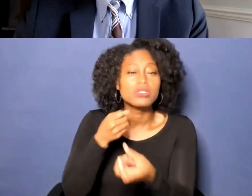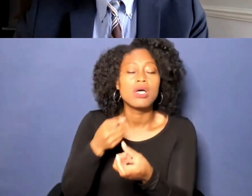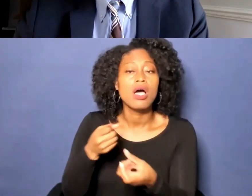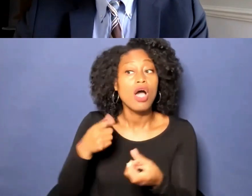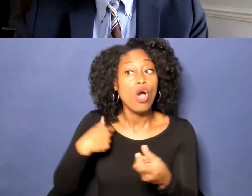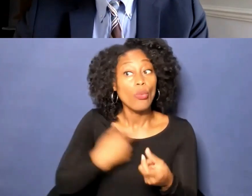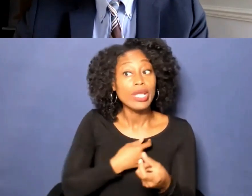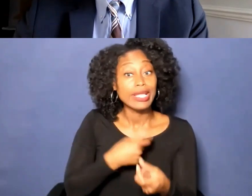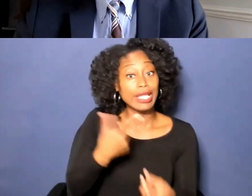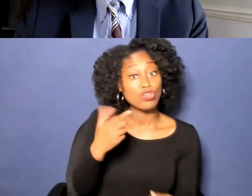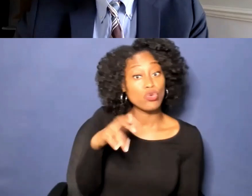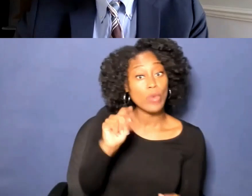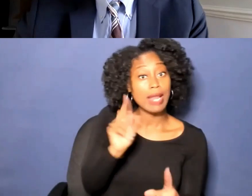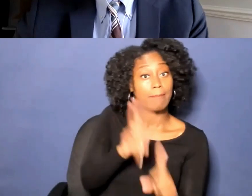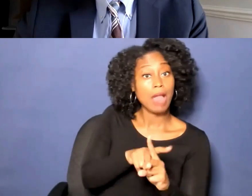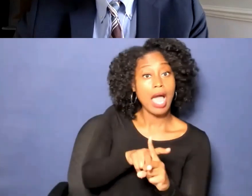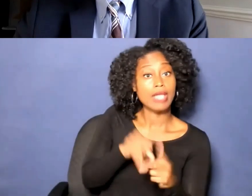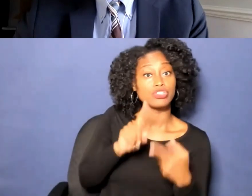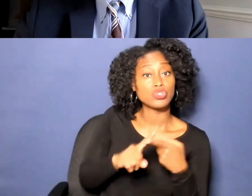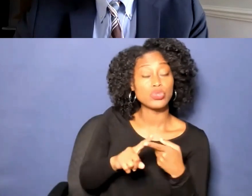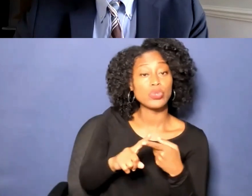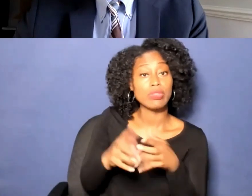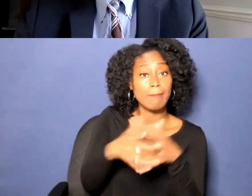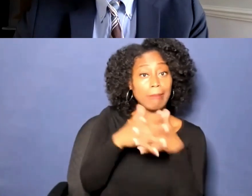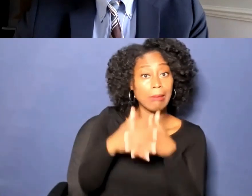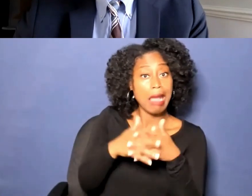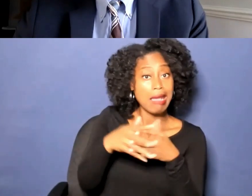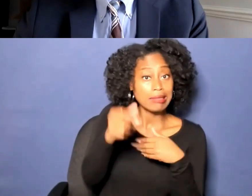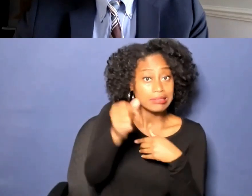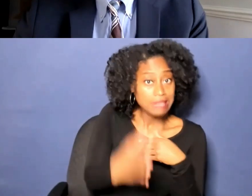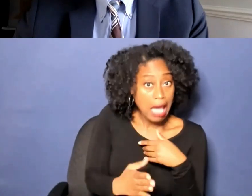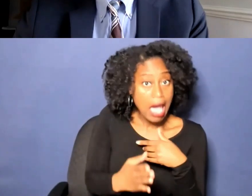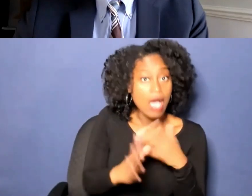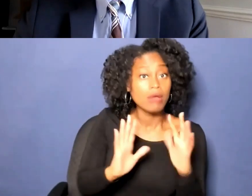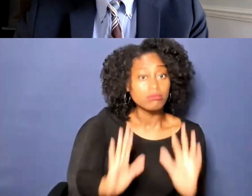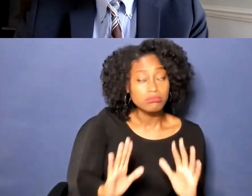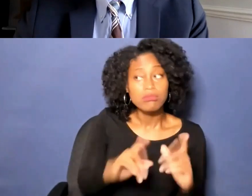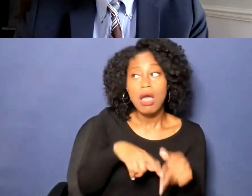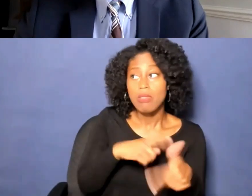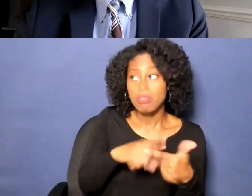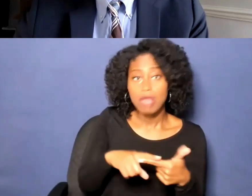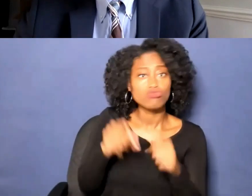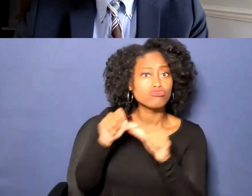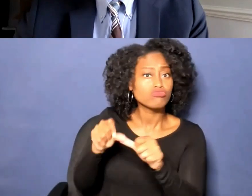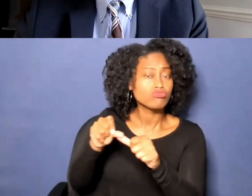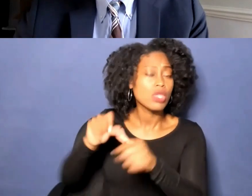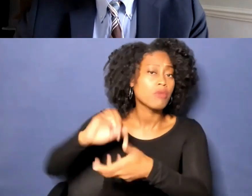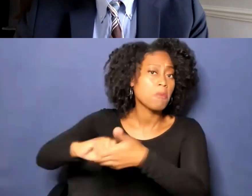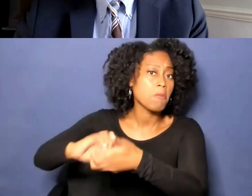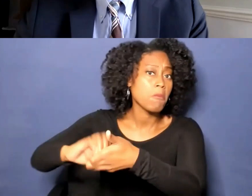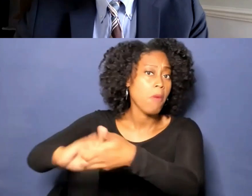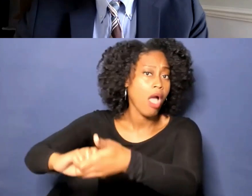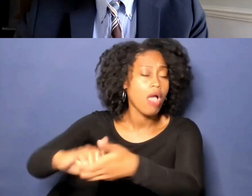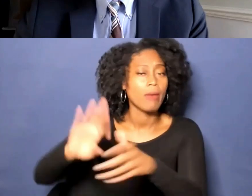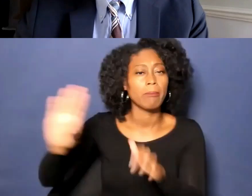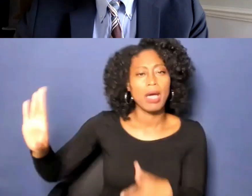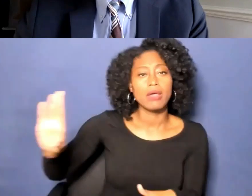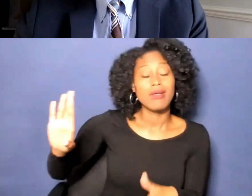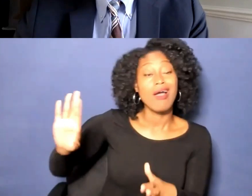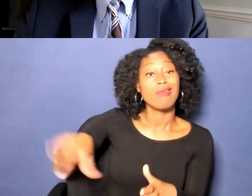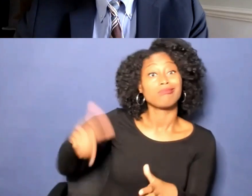that investigator that could be met with funding from other funding sources for